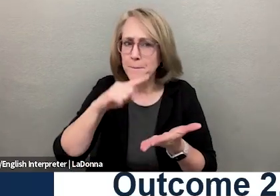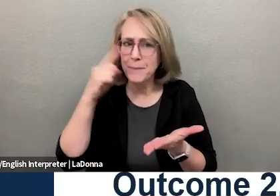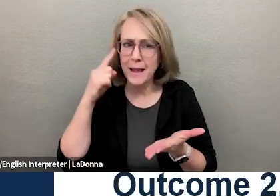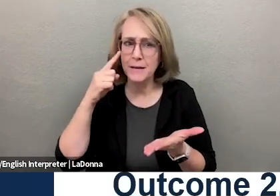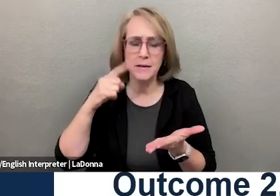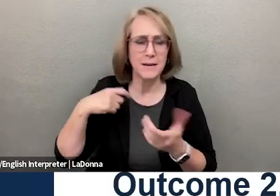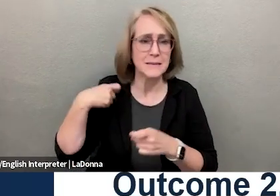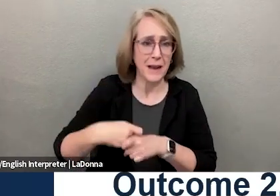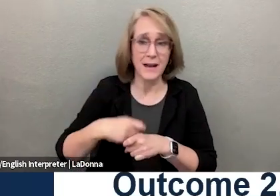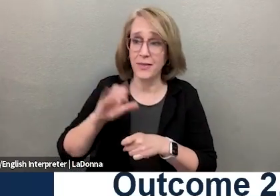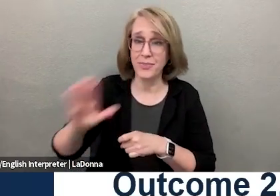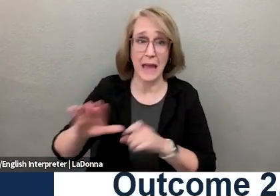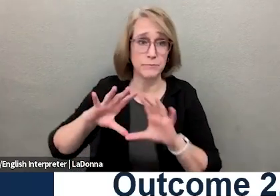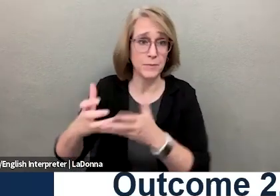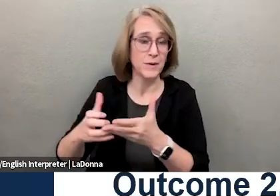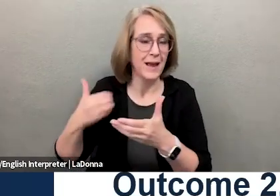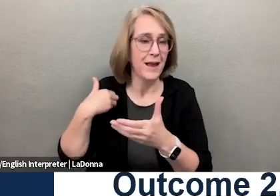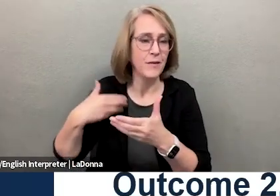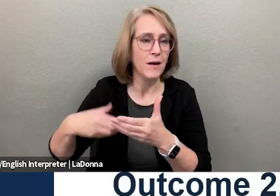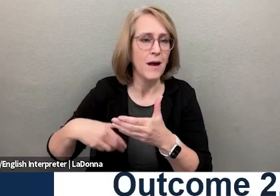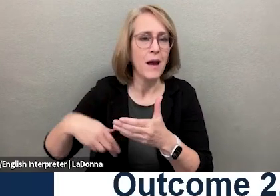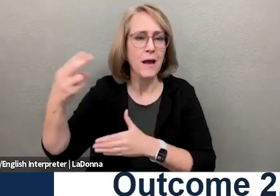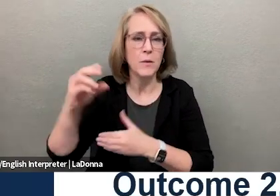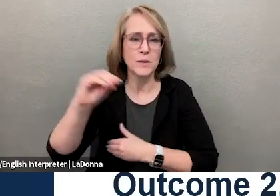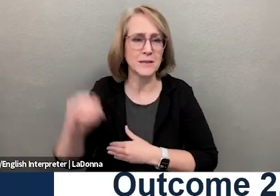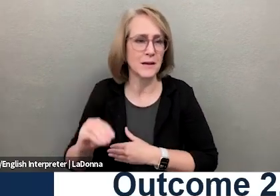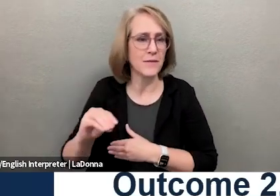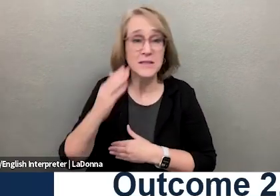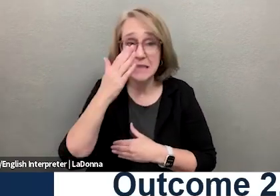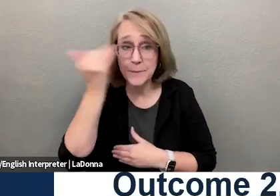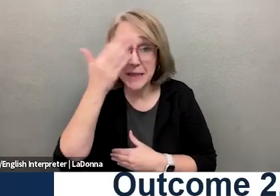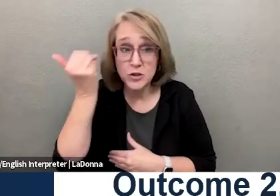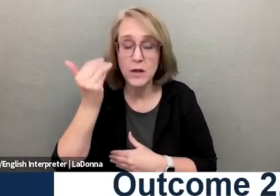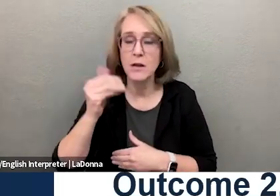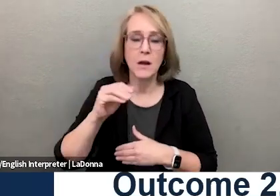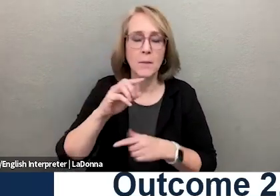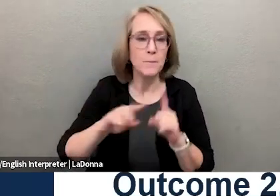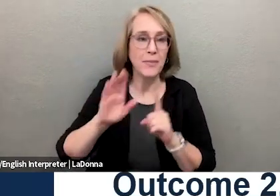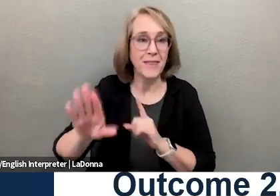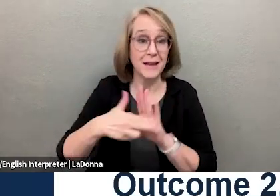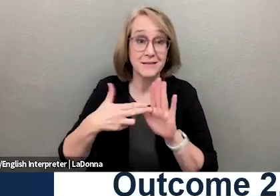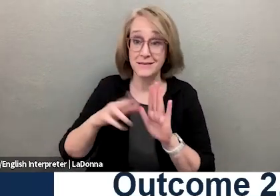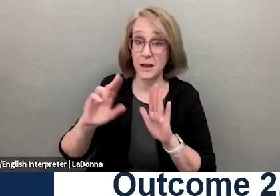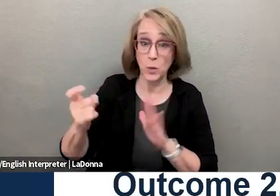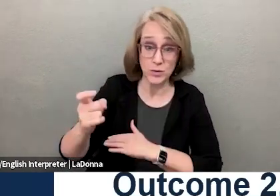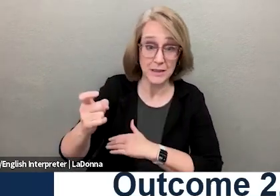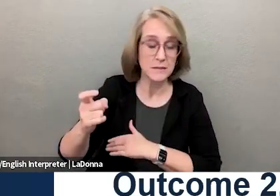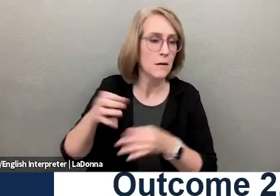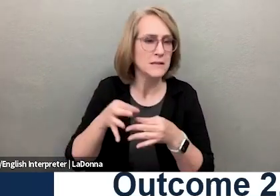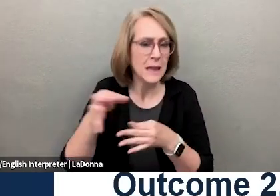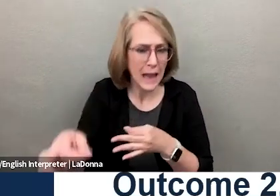dementia, but they're less likely to receive a timely diagnosis, have more unmet needs, and be more likely to have high caregiving